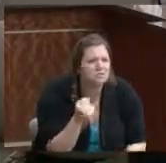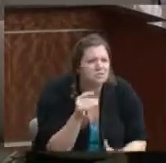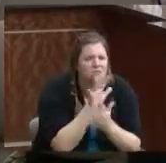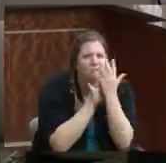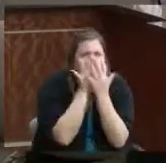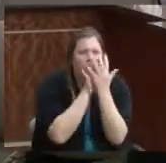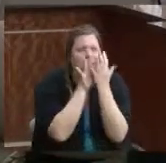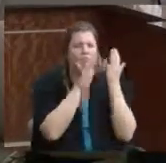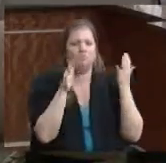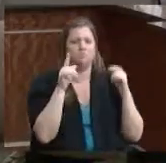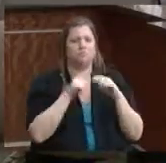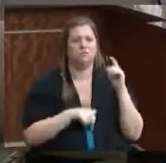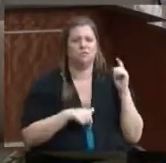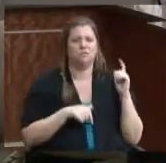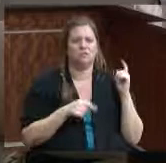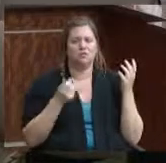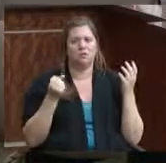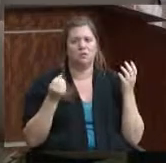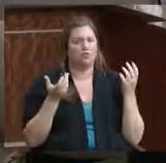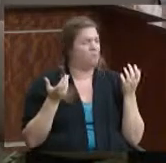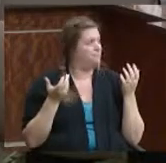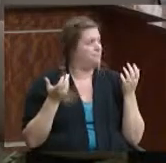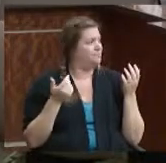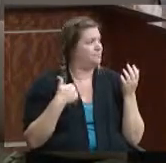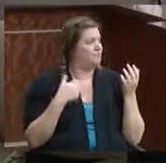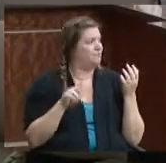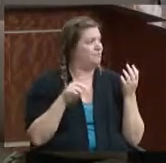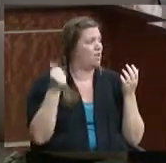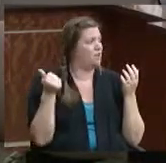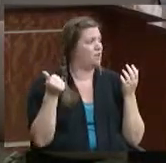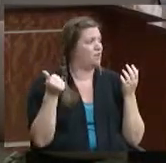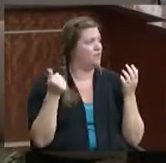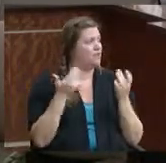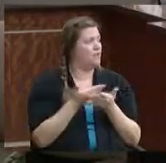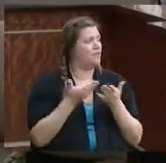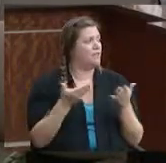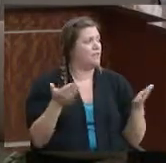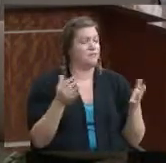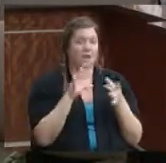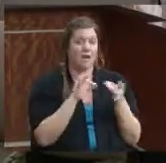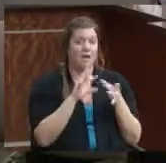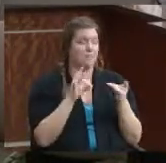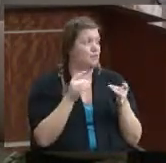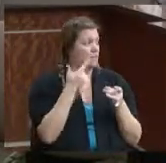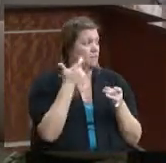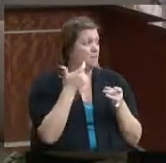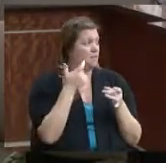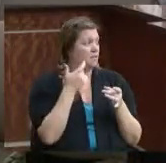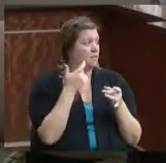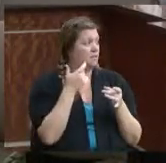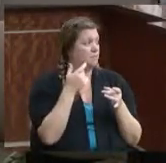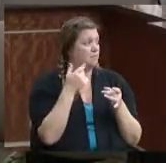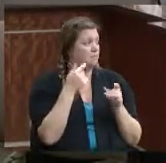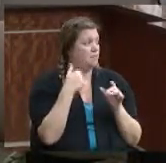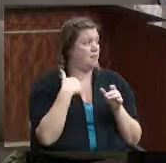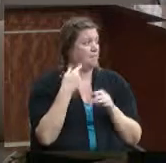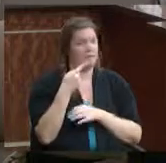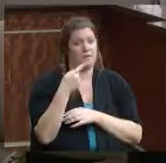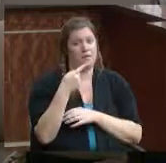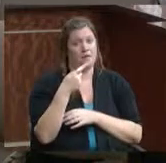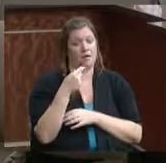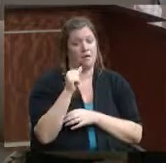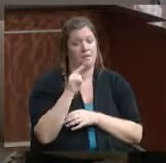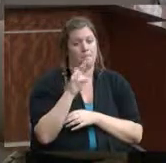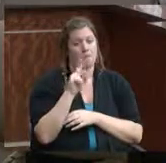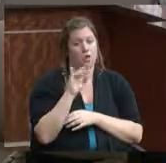just a blurred screen. And I have other things that I've commented on, because I'm at the parking lot,